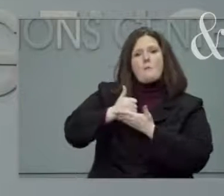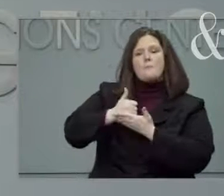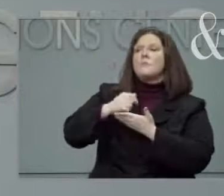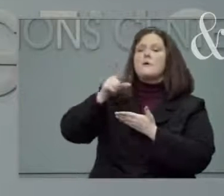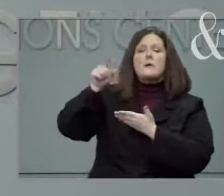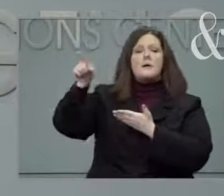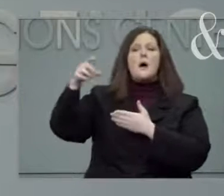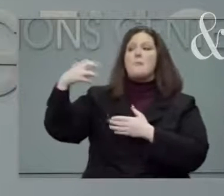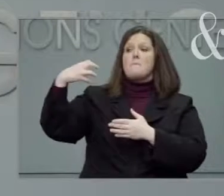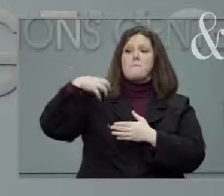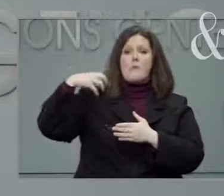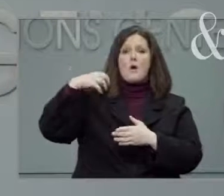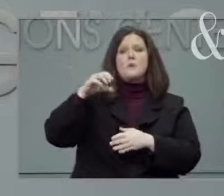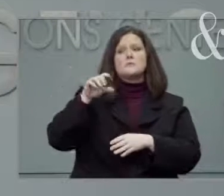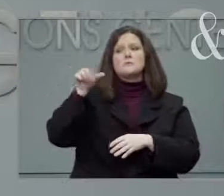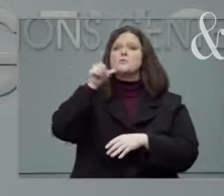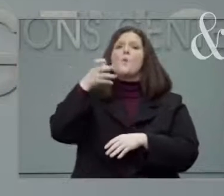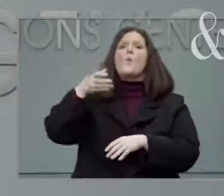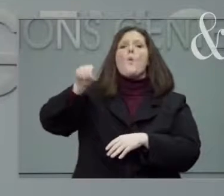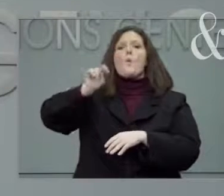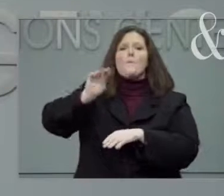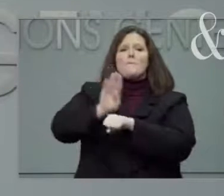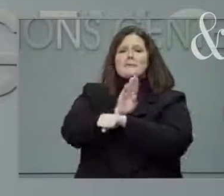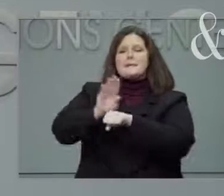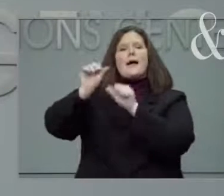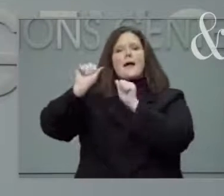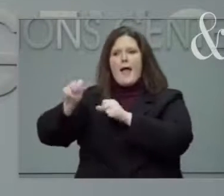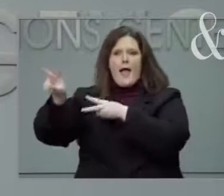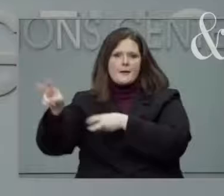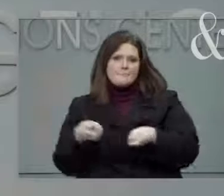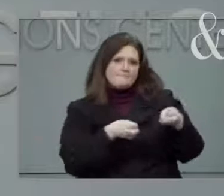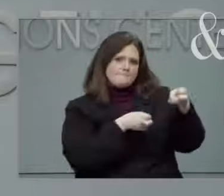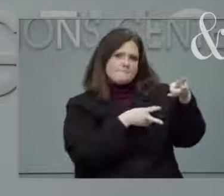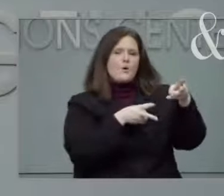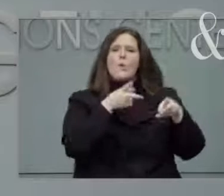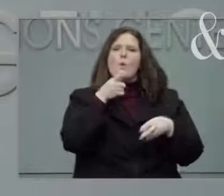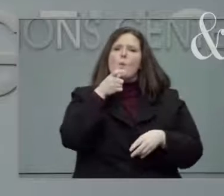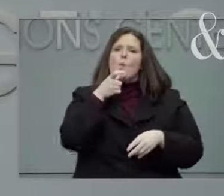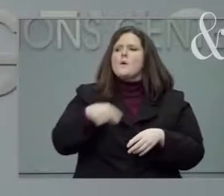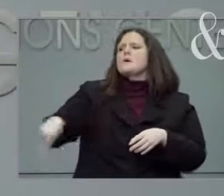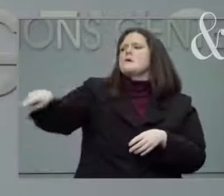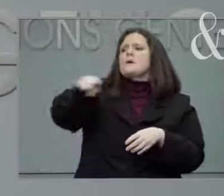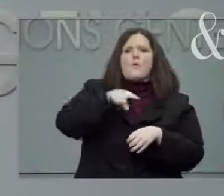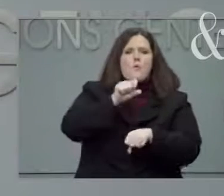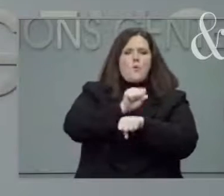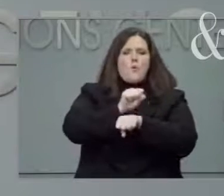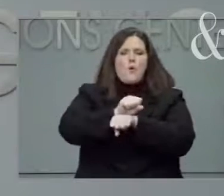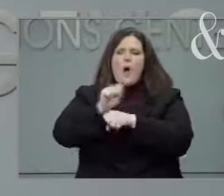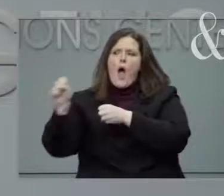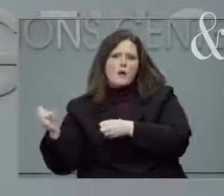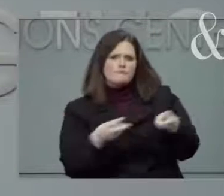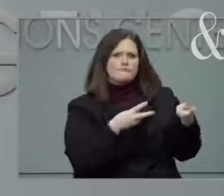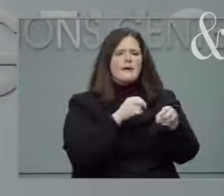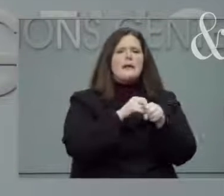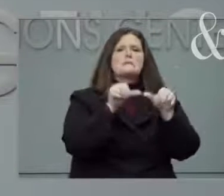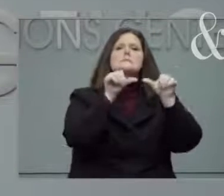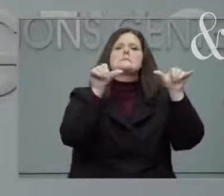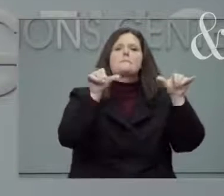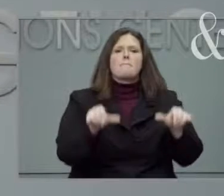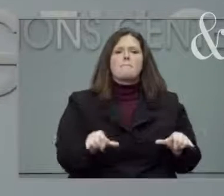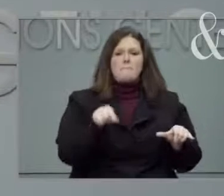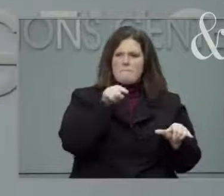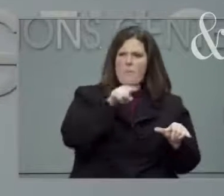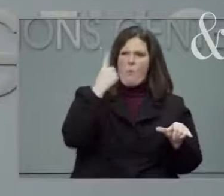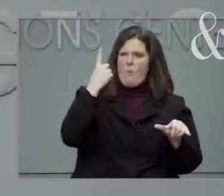allow employers to upload and pre-register their employees. So I think there are going to be some of those functions that will